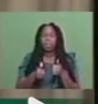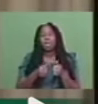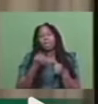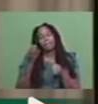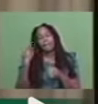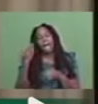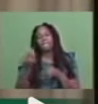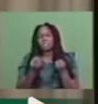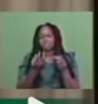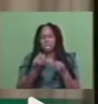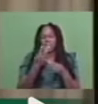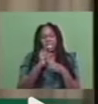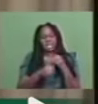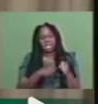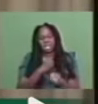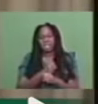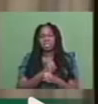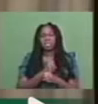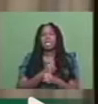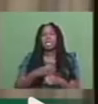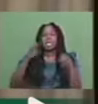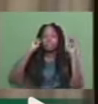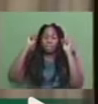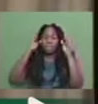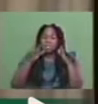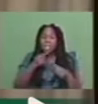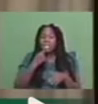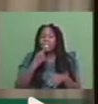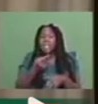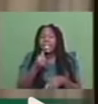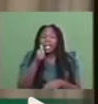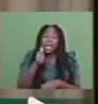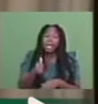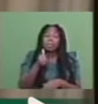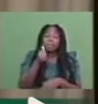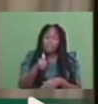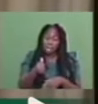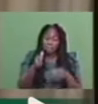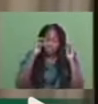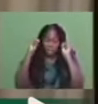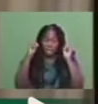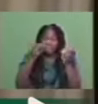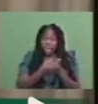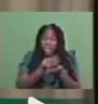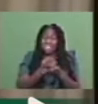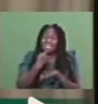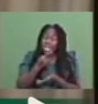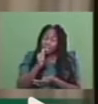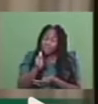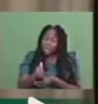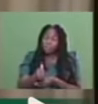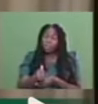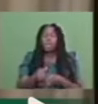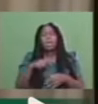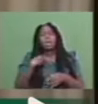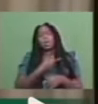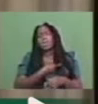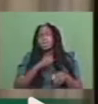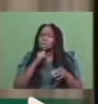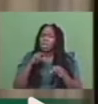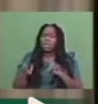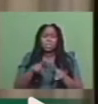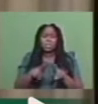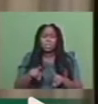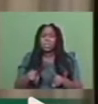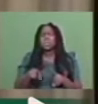words, "Generally, we have not been doing too well economically speaking for the last